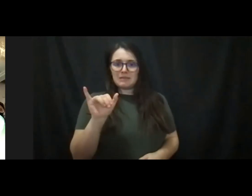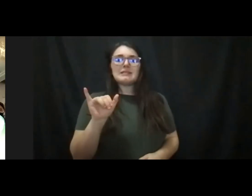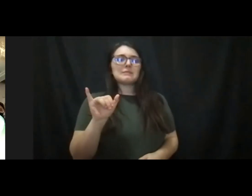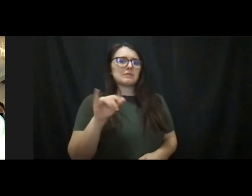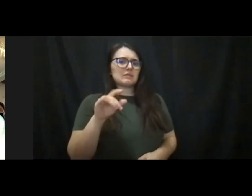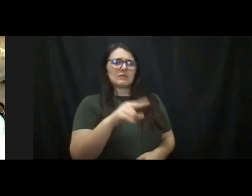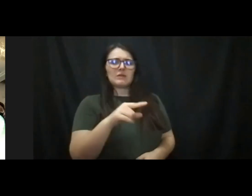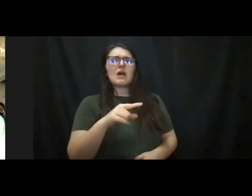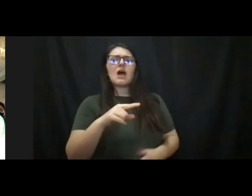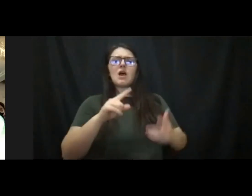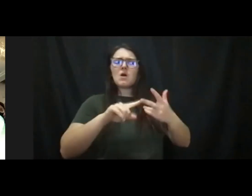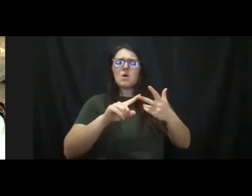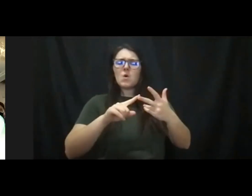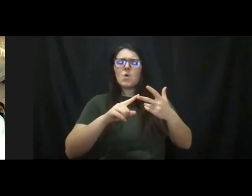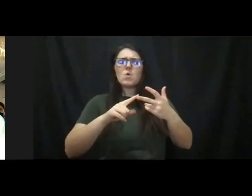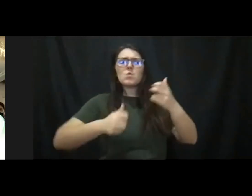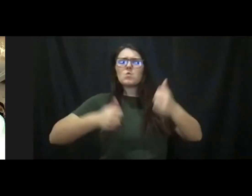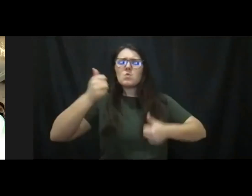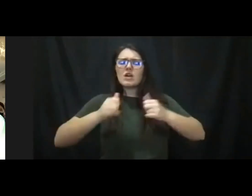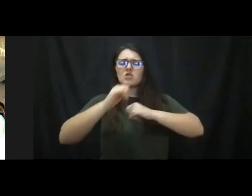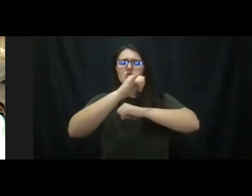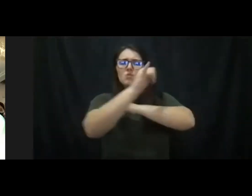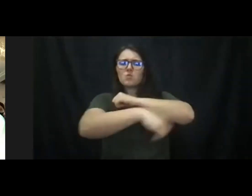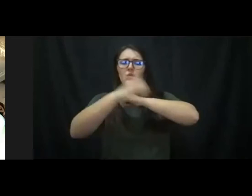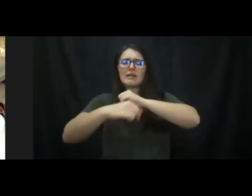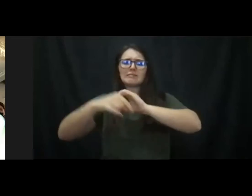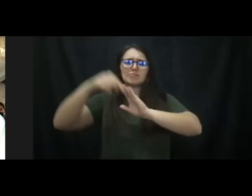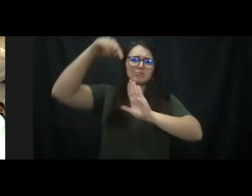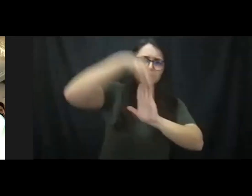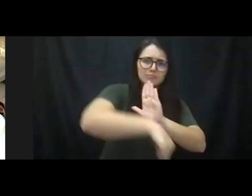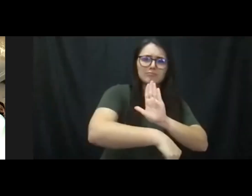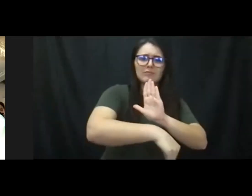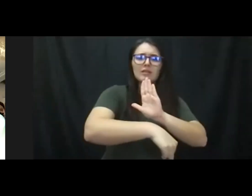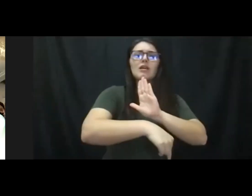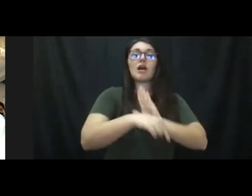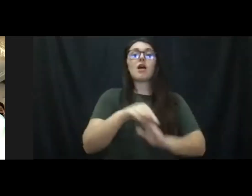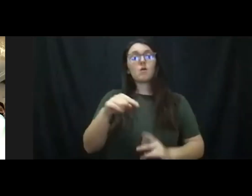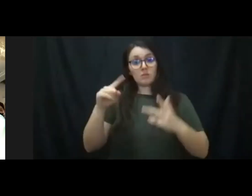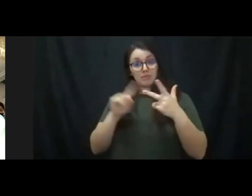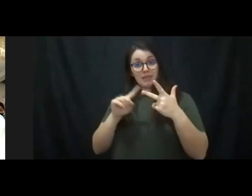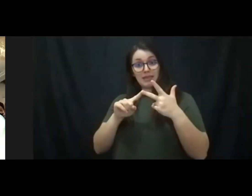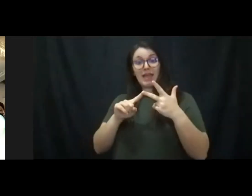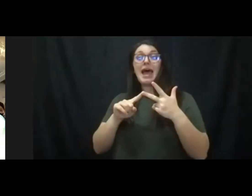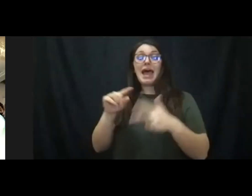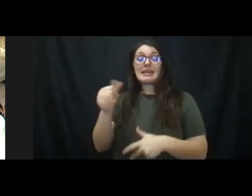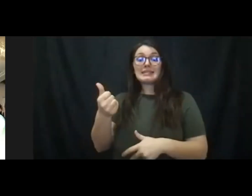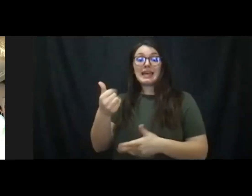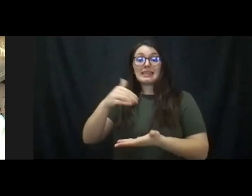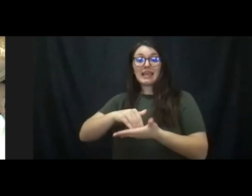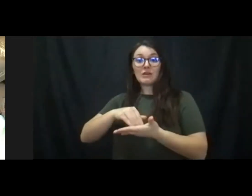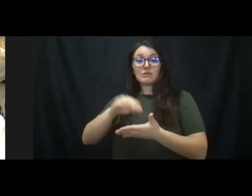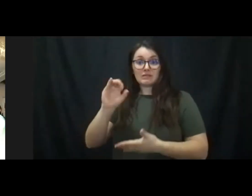what's the whale that can dive the deepest? Sperm whale. It is the 10,000 feet for 2